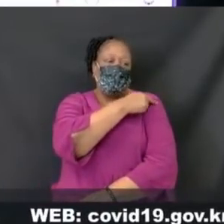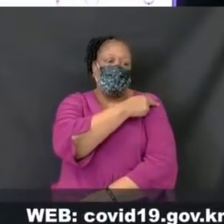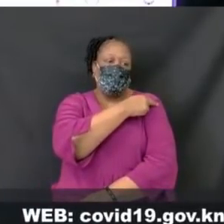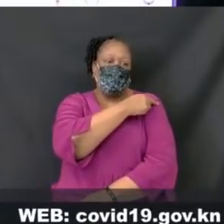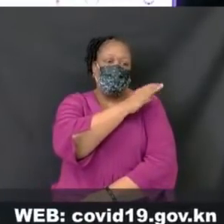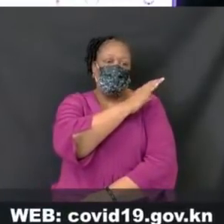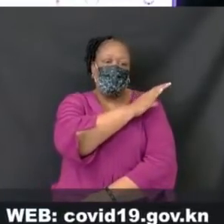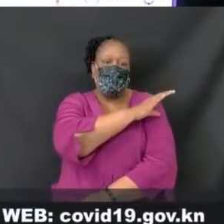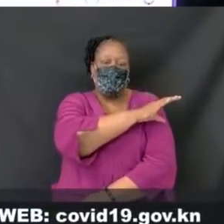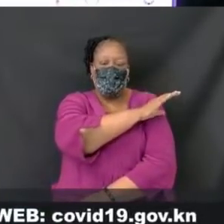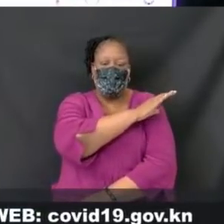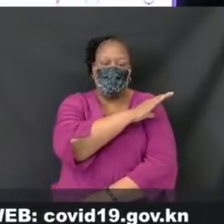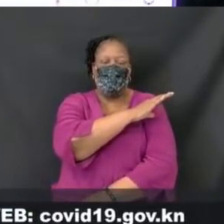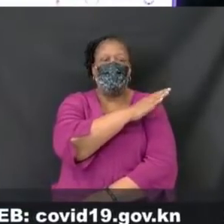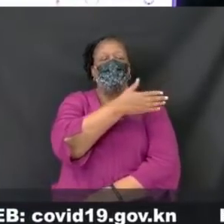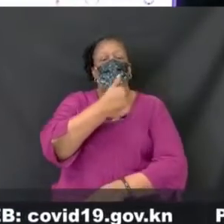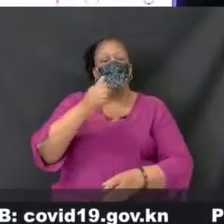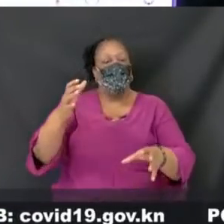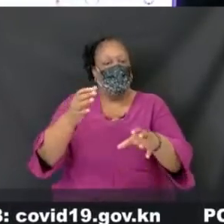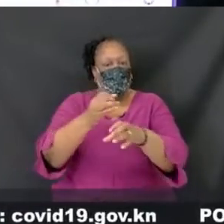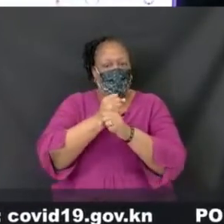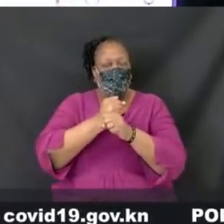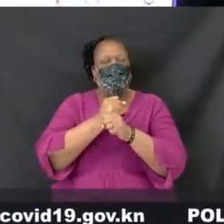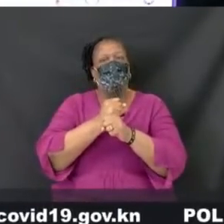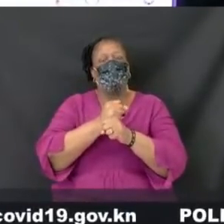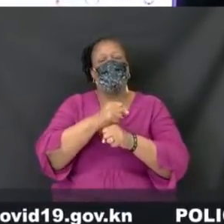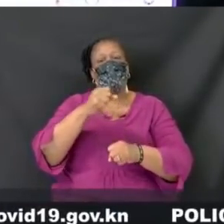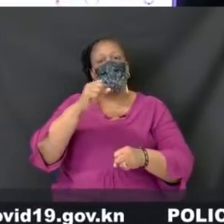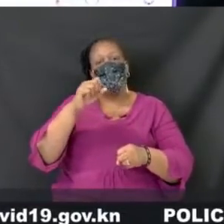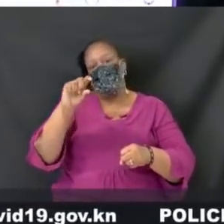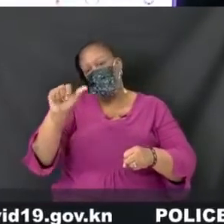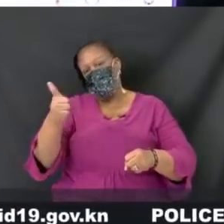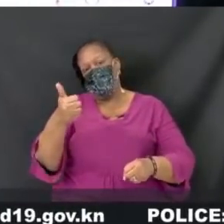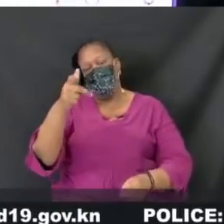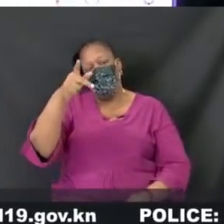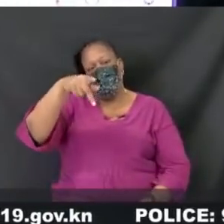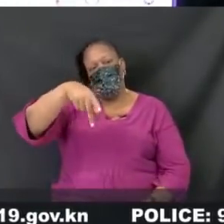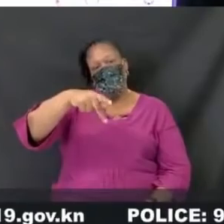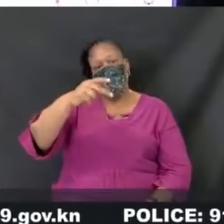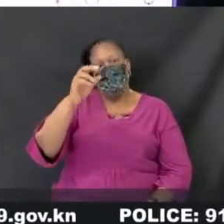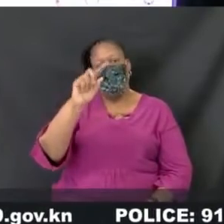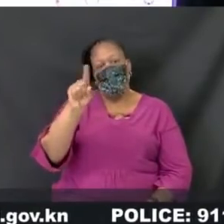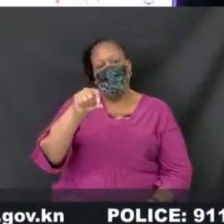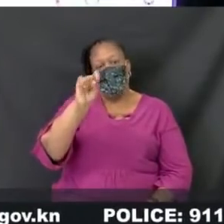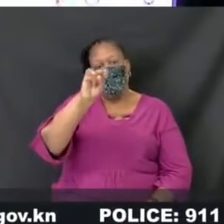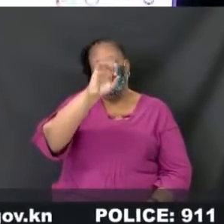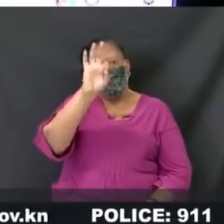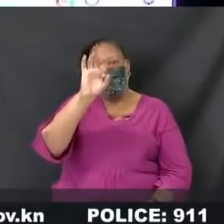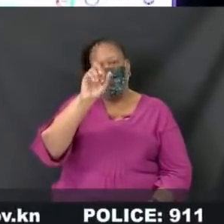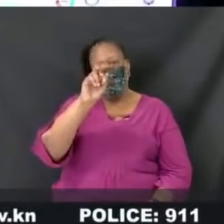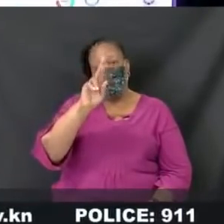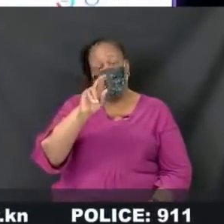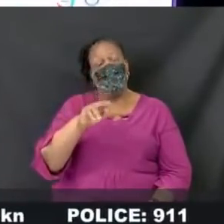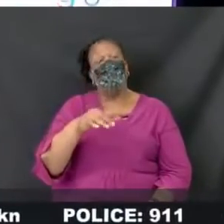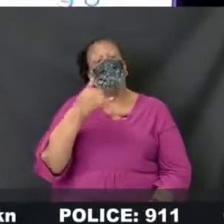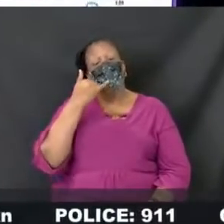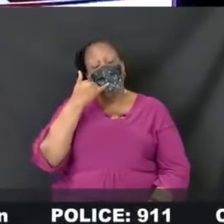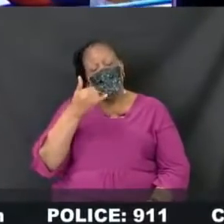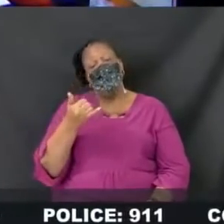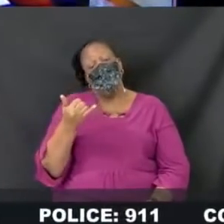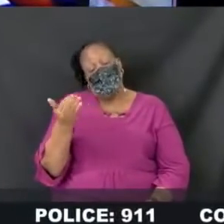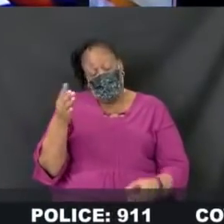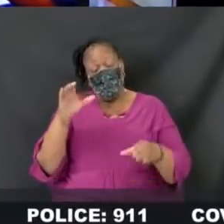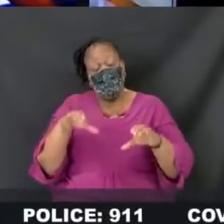can get the Pfizer-BioNTech vaccine as your second dose. And so mixing and matching is allowed